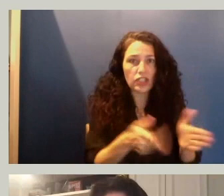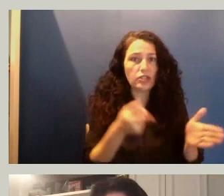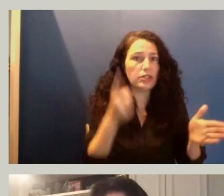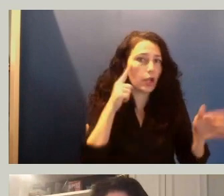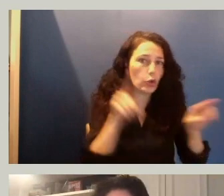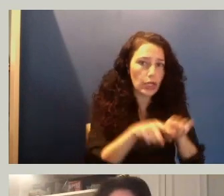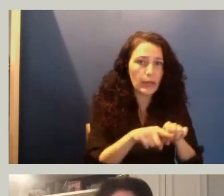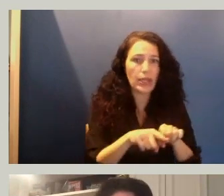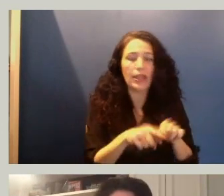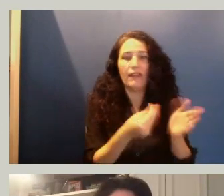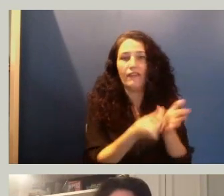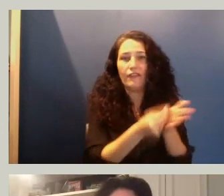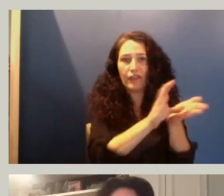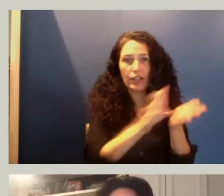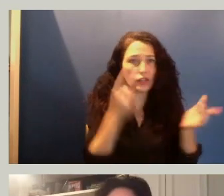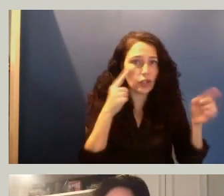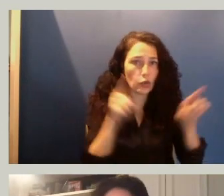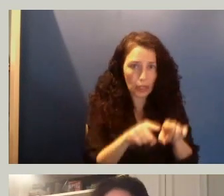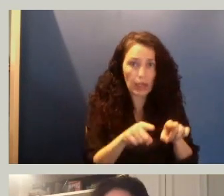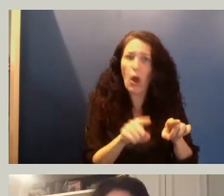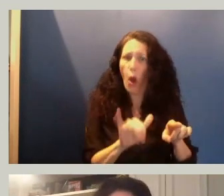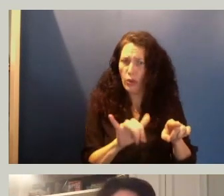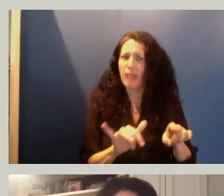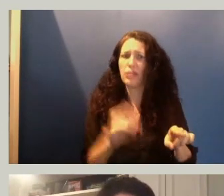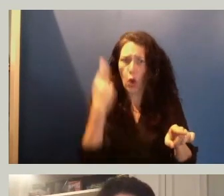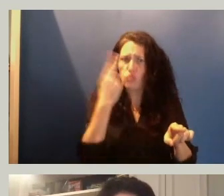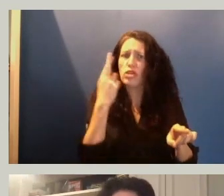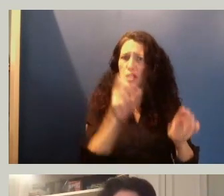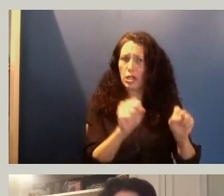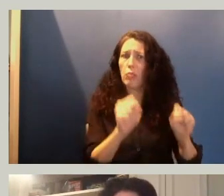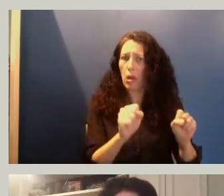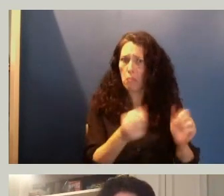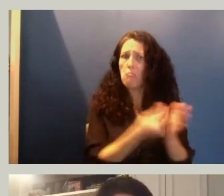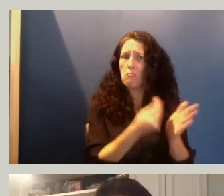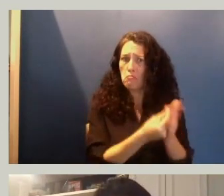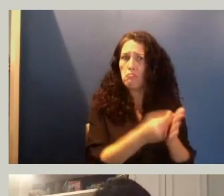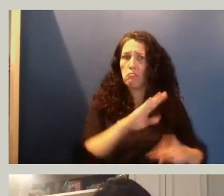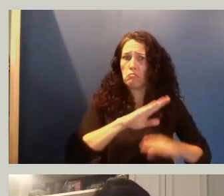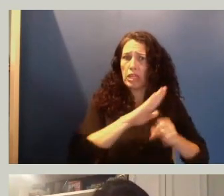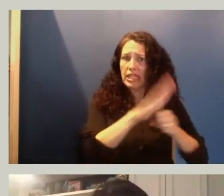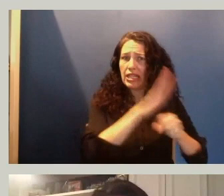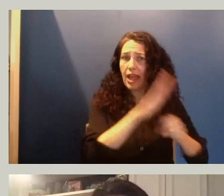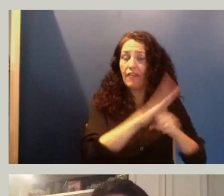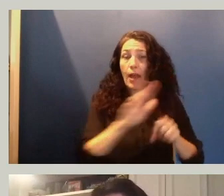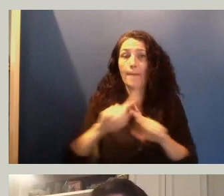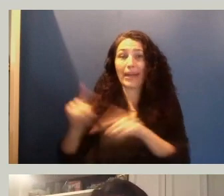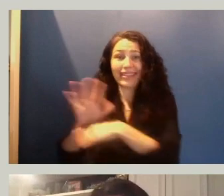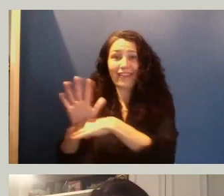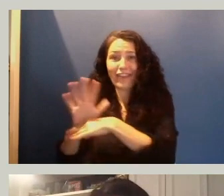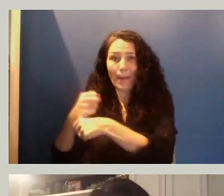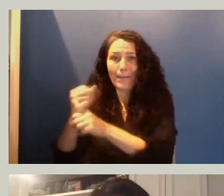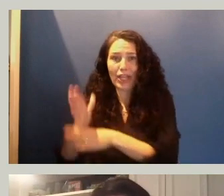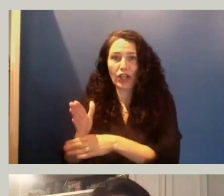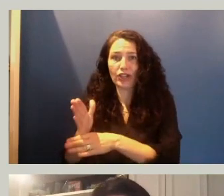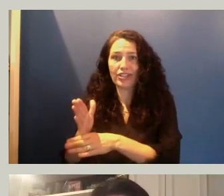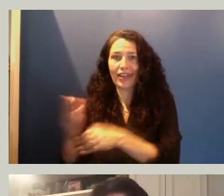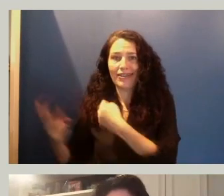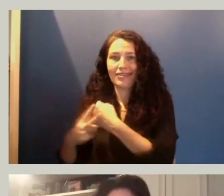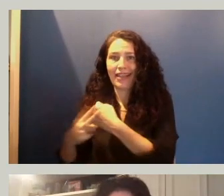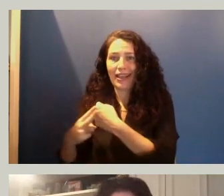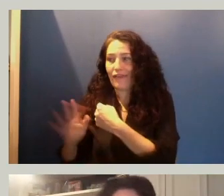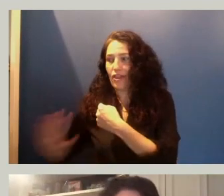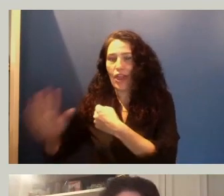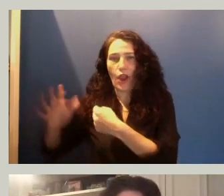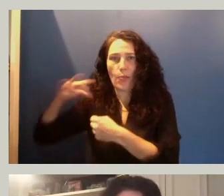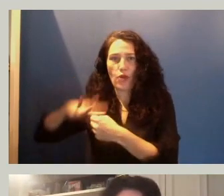film to be made, but the filmmakers push their money to be last so they can keep shooting. So the DPA does argue that in